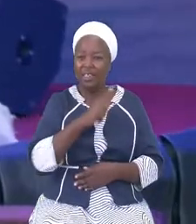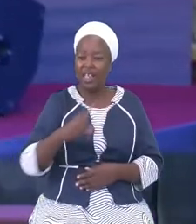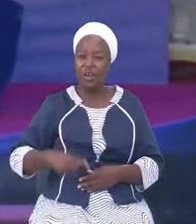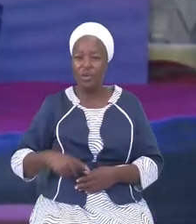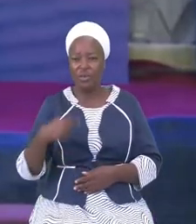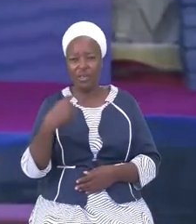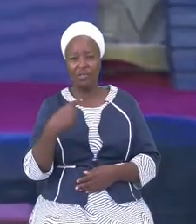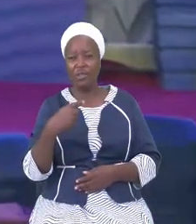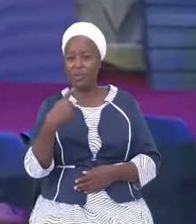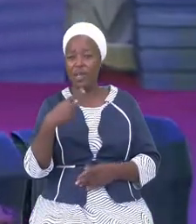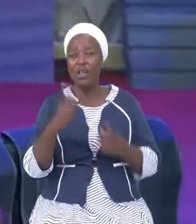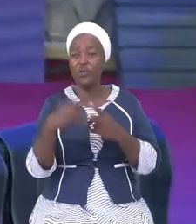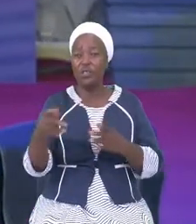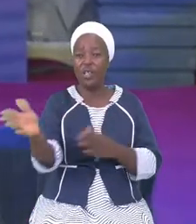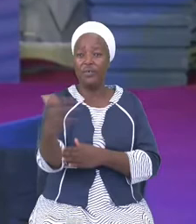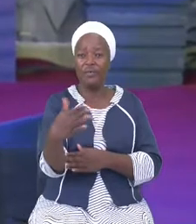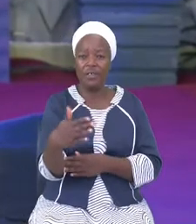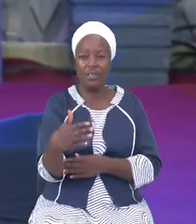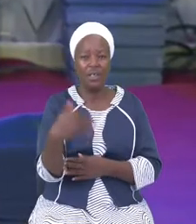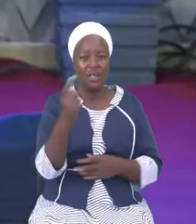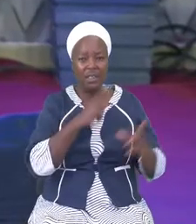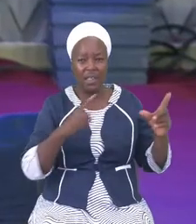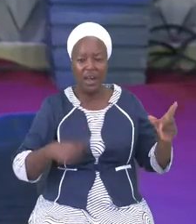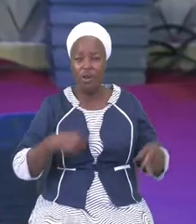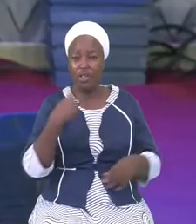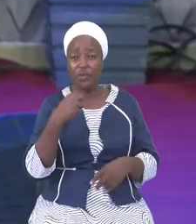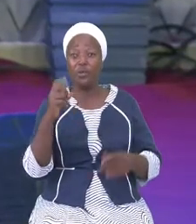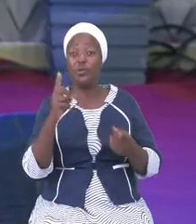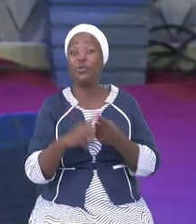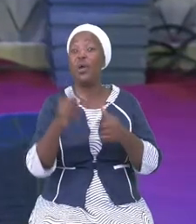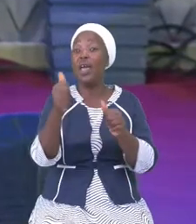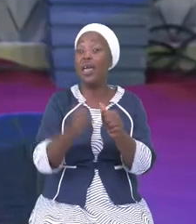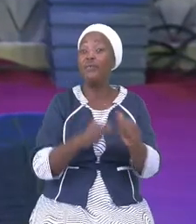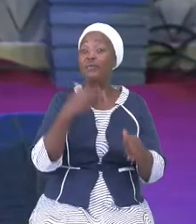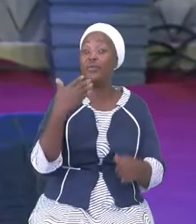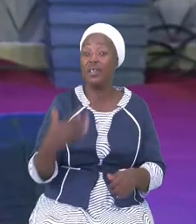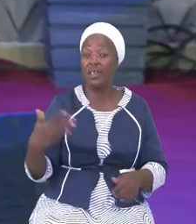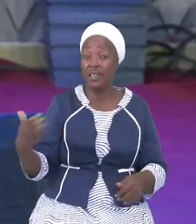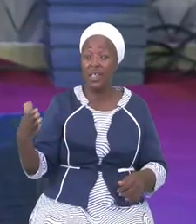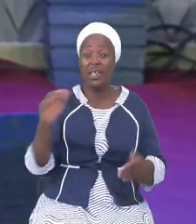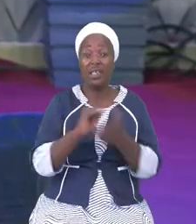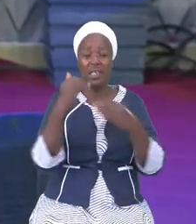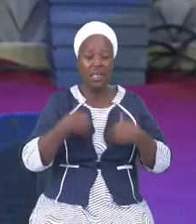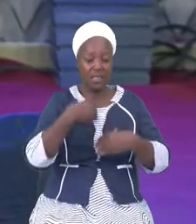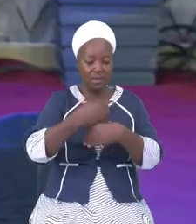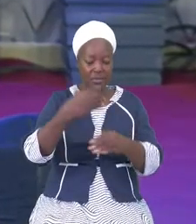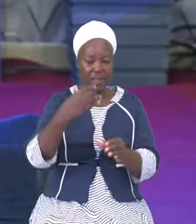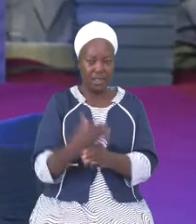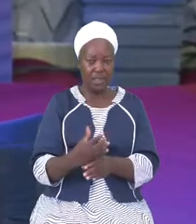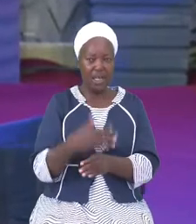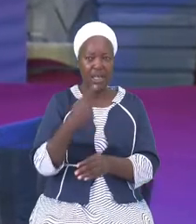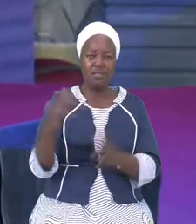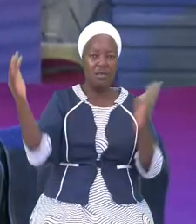spake unto the fish. The Lord speaks to everything he has created. The wind,